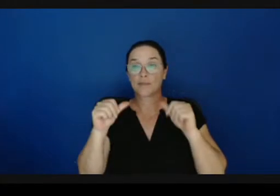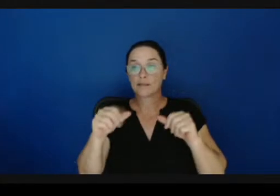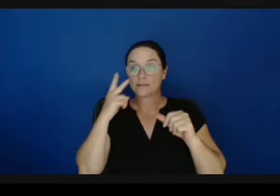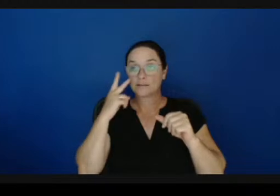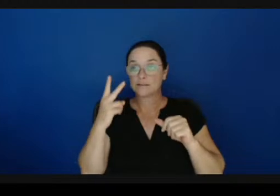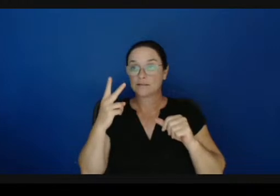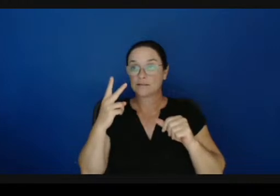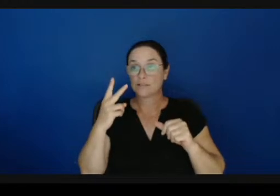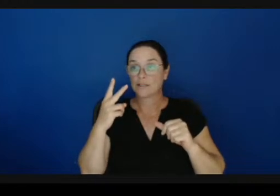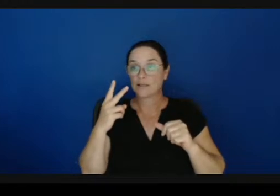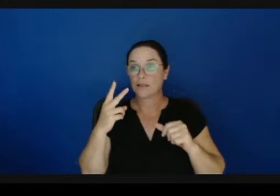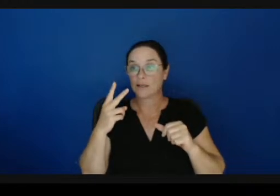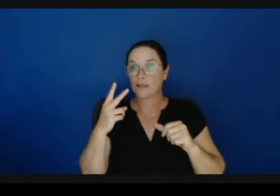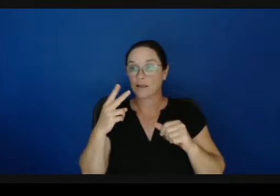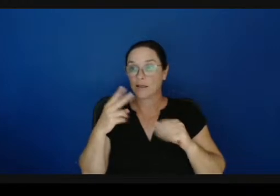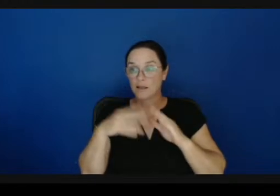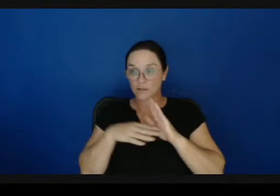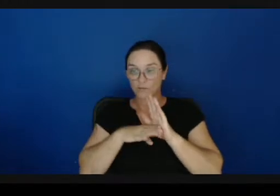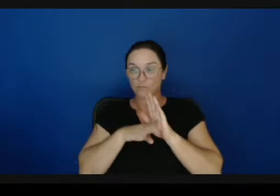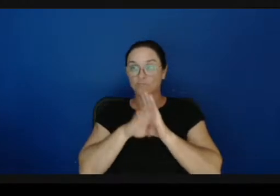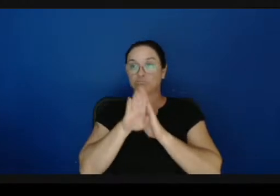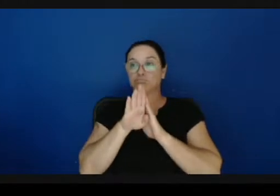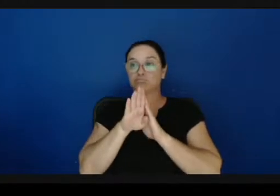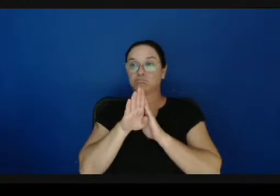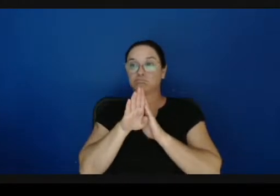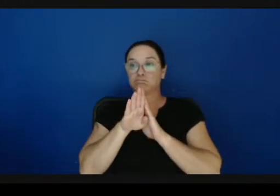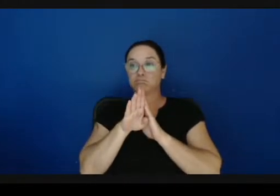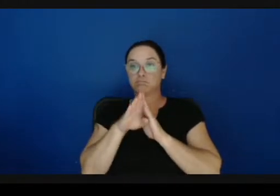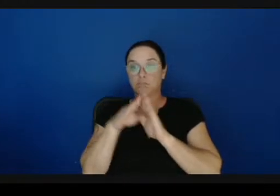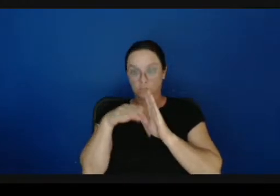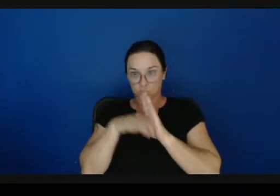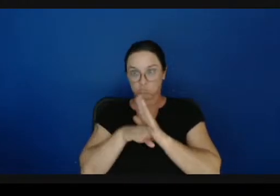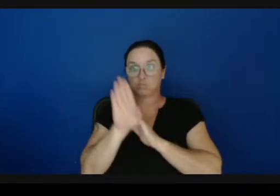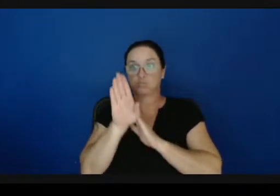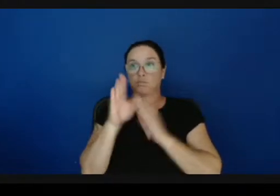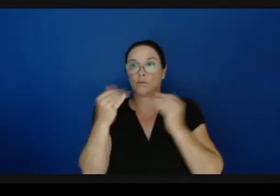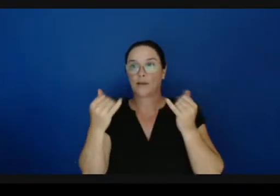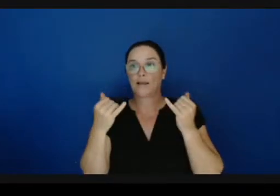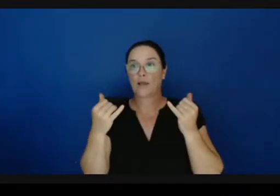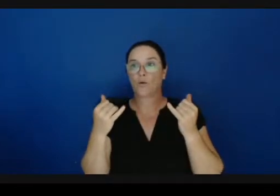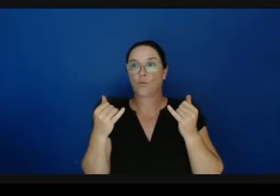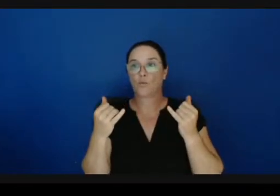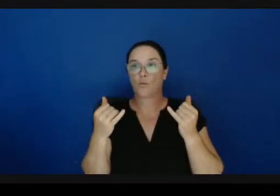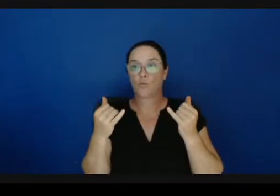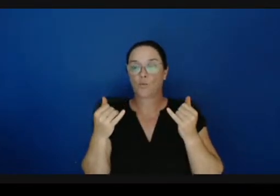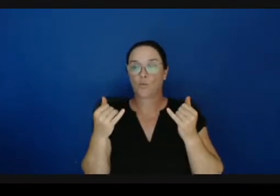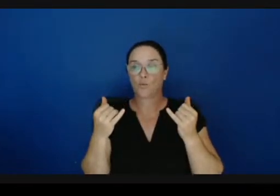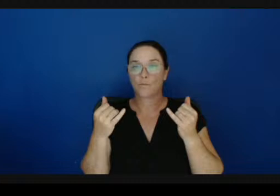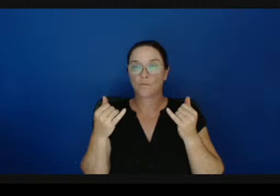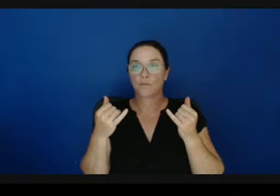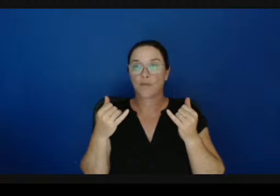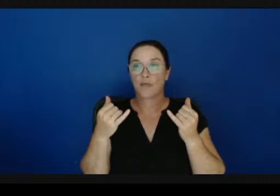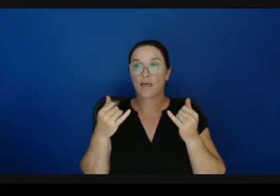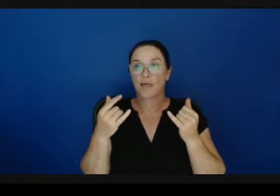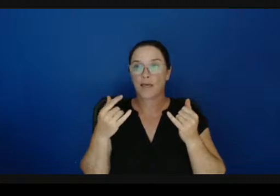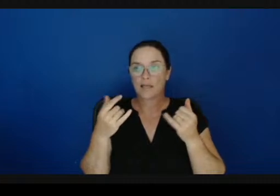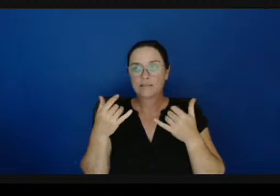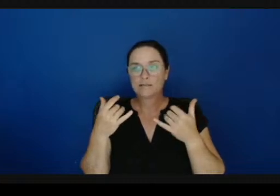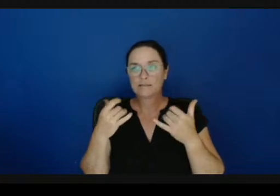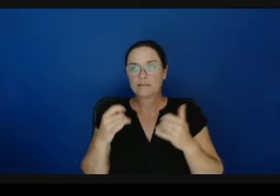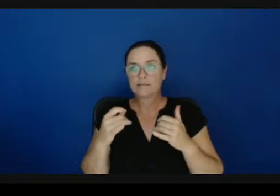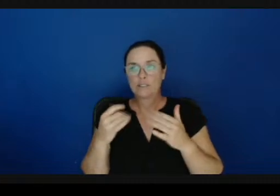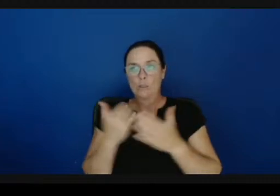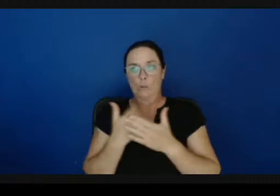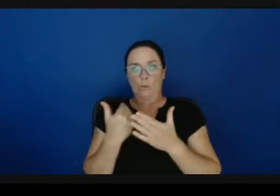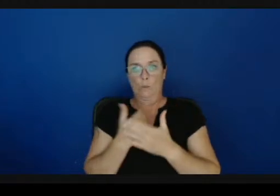the up signal is actually quite a bit up. Right? It looks like these are pretty tight data still, but they seem to be